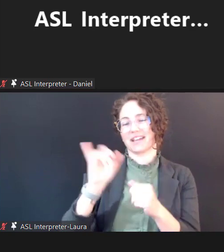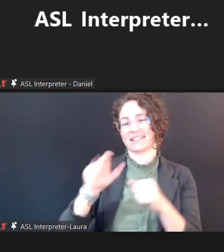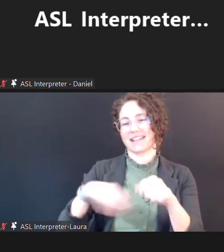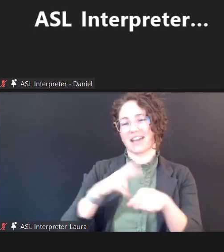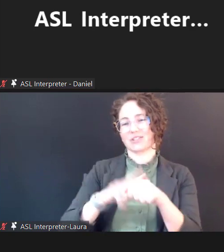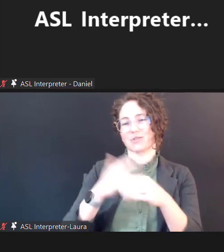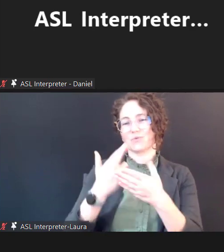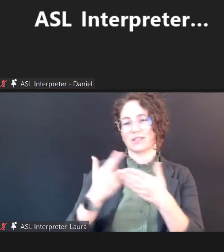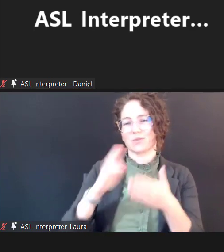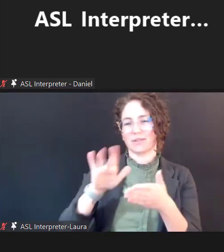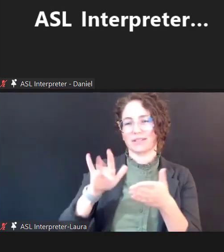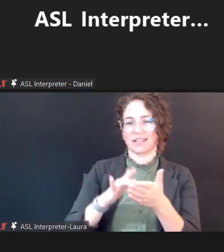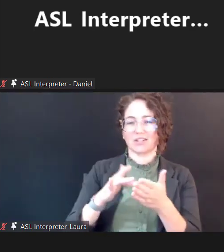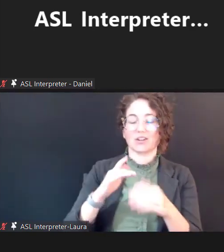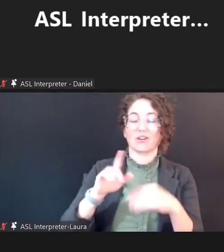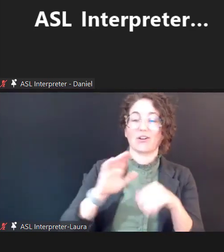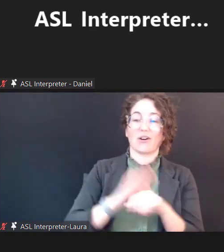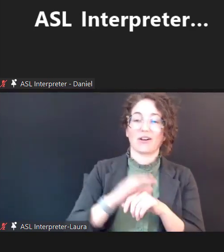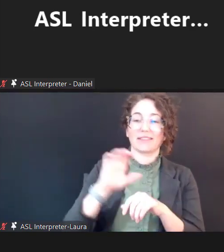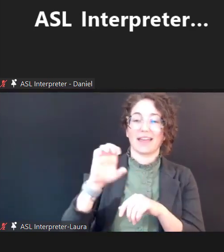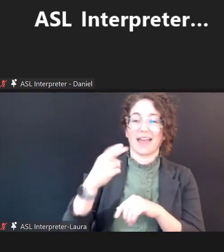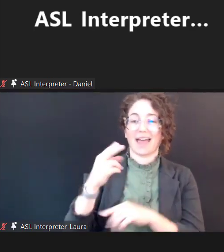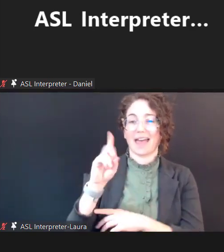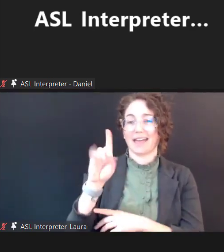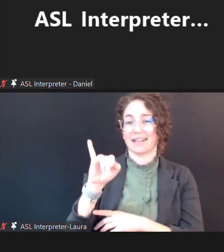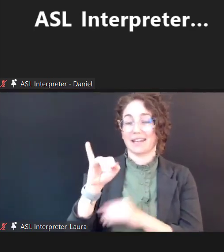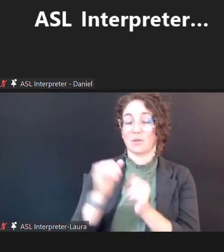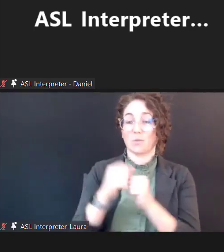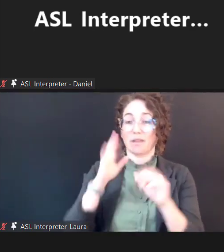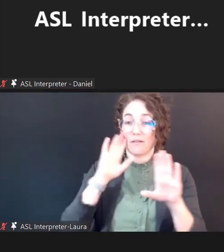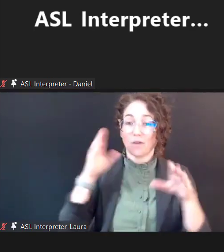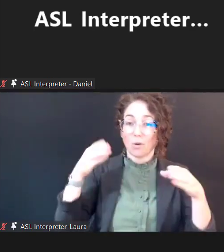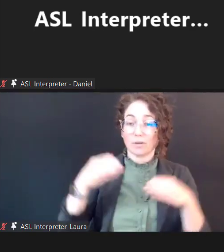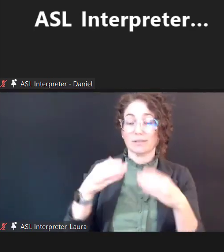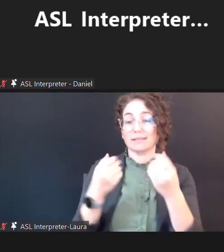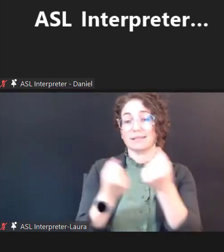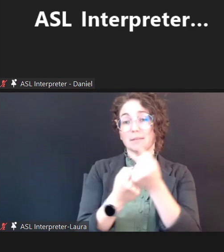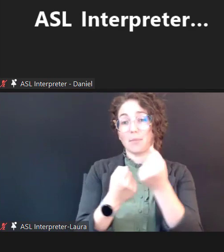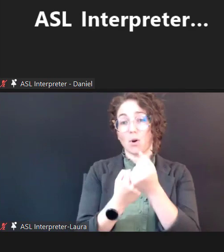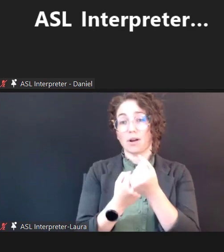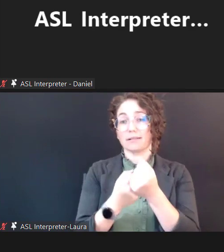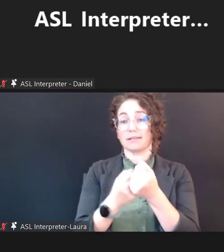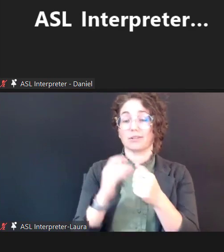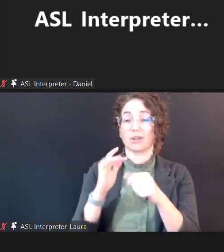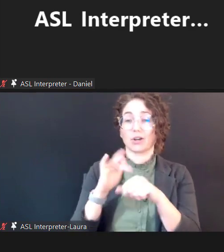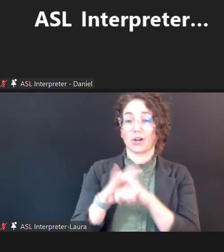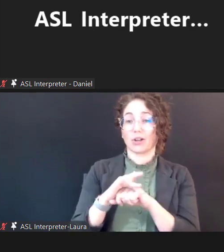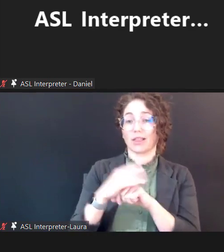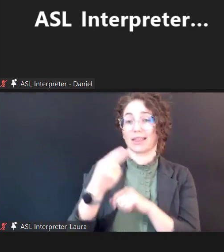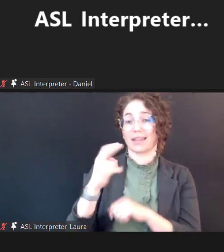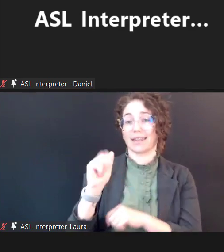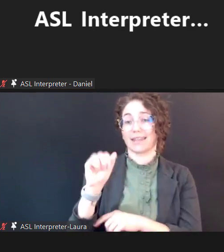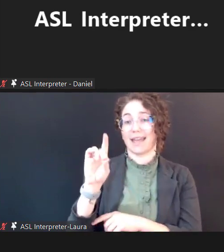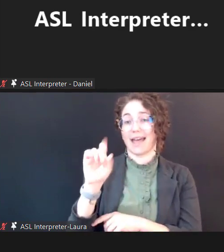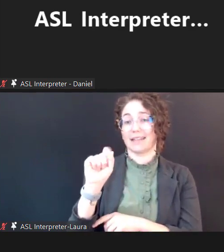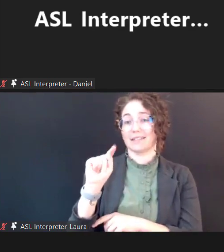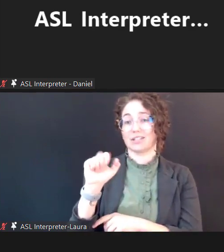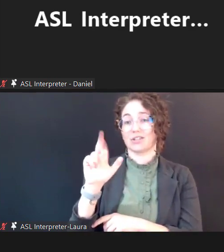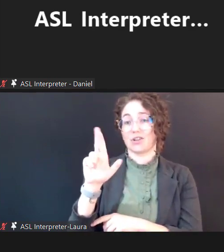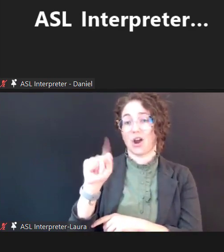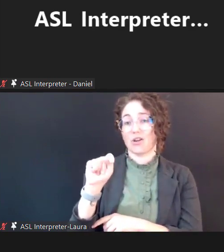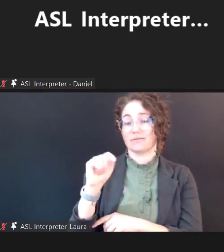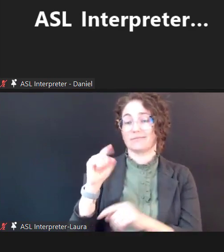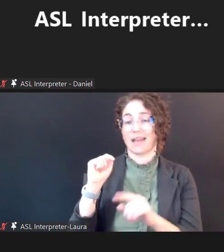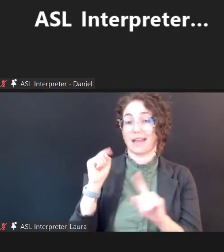Early Hearing Detection and Intervention, with a focus on supporting early Head Start and Head Start program